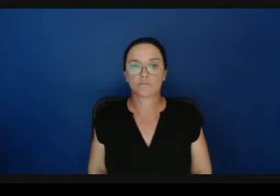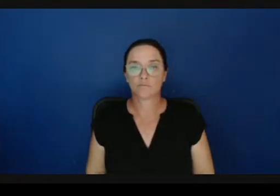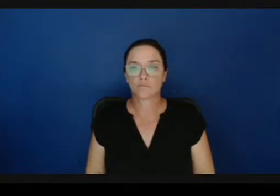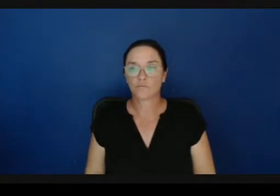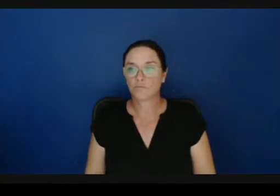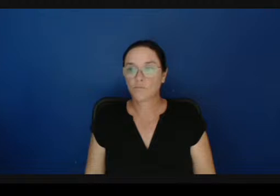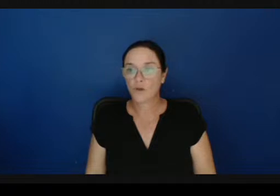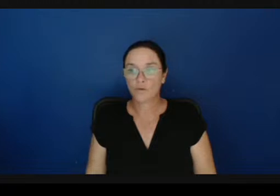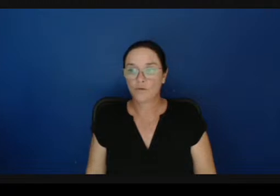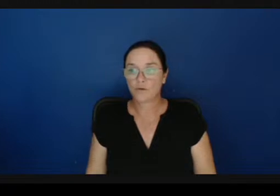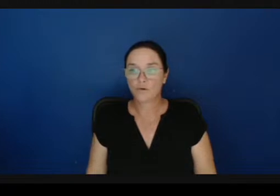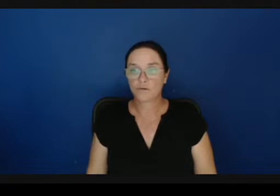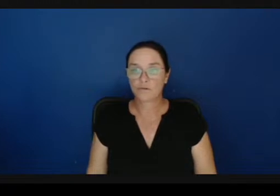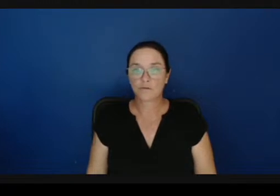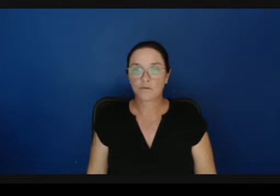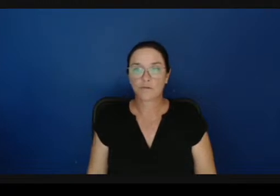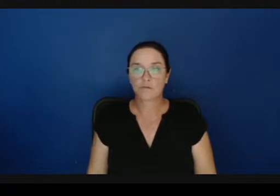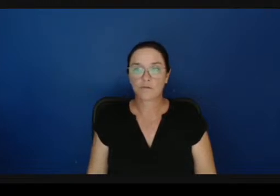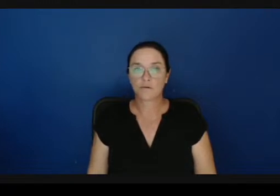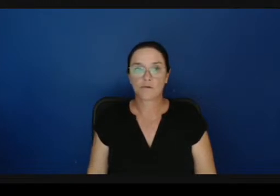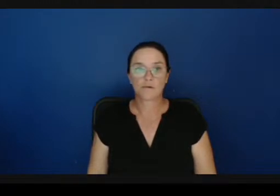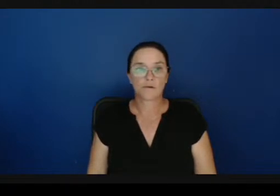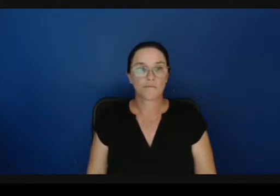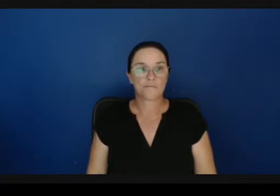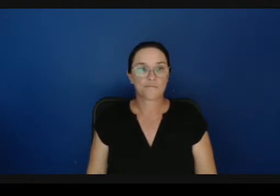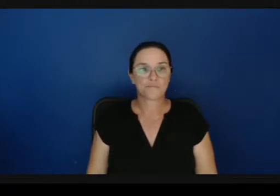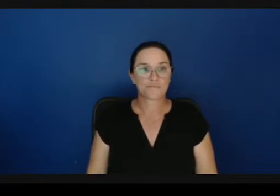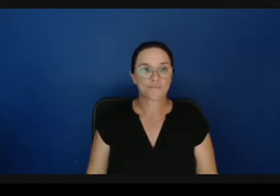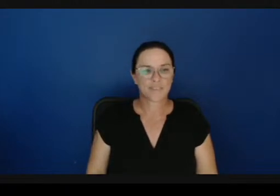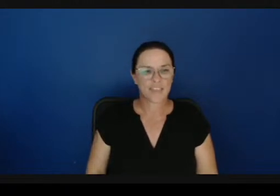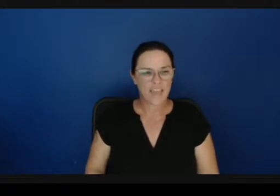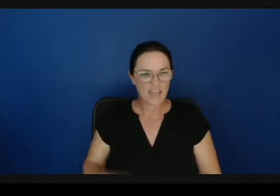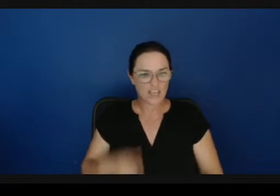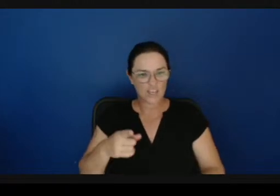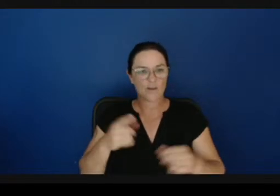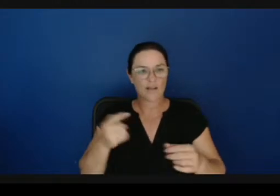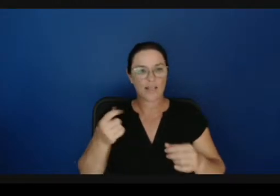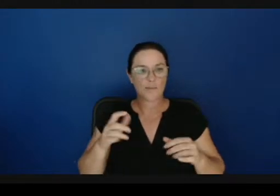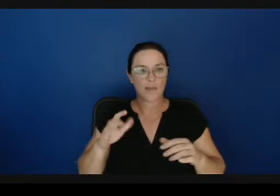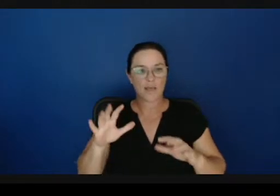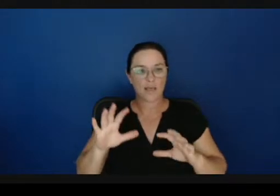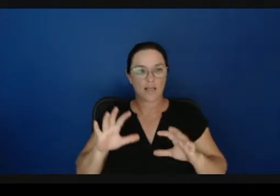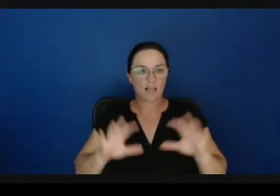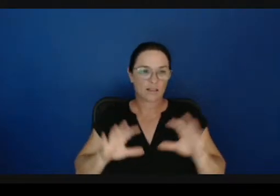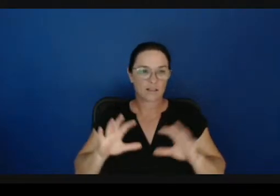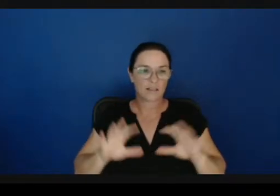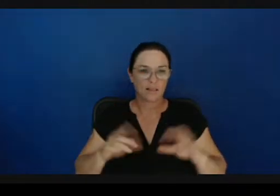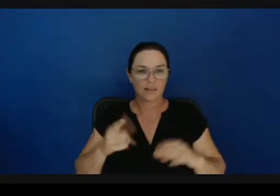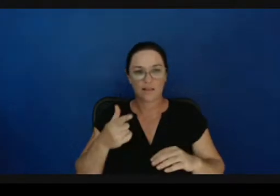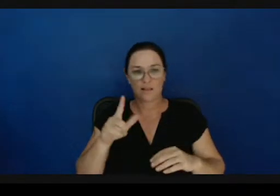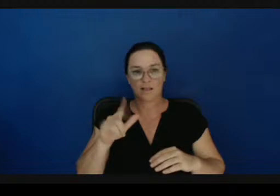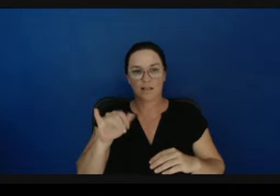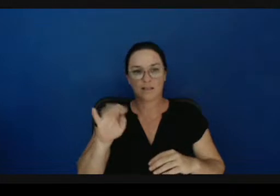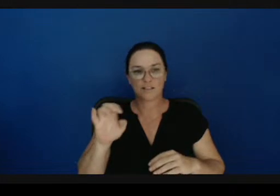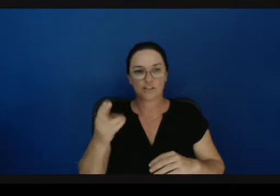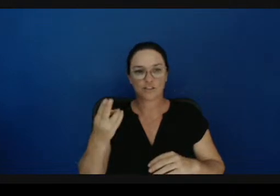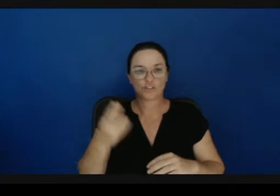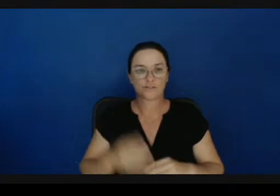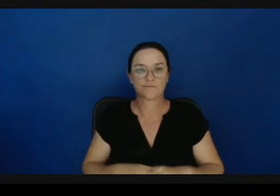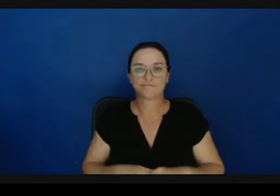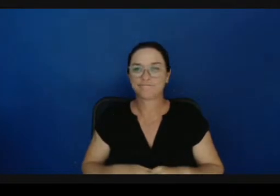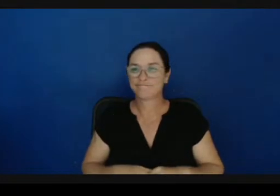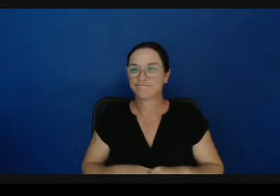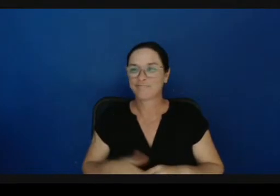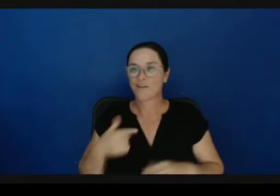Hey, Lou. Hey, you are your little jumpy laggy there. All right. Well, why don't you take this then? Yeah, I'll jump